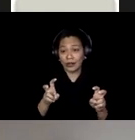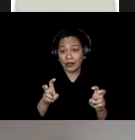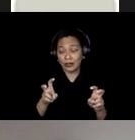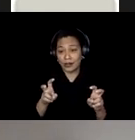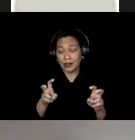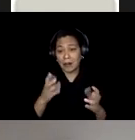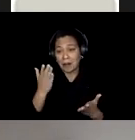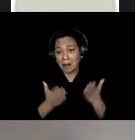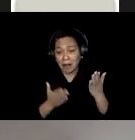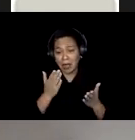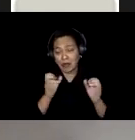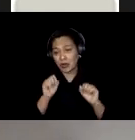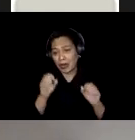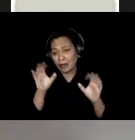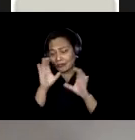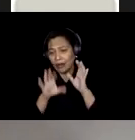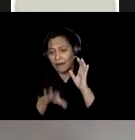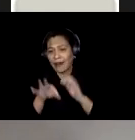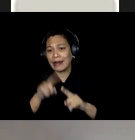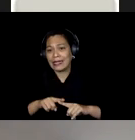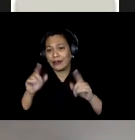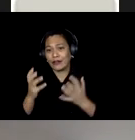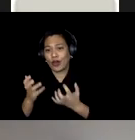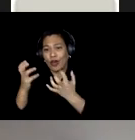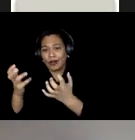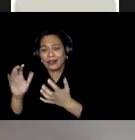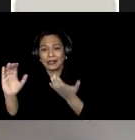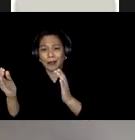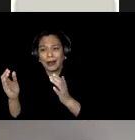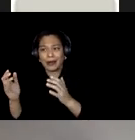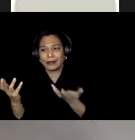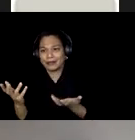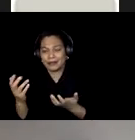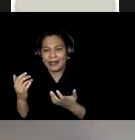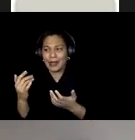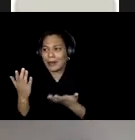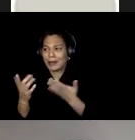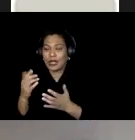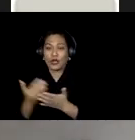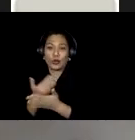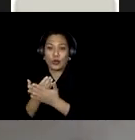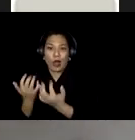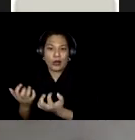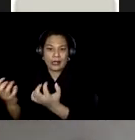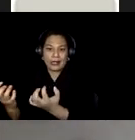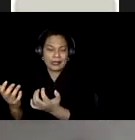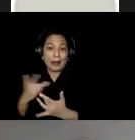you might be able to find like a different kind of audience that maybe doesn't usually visit your website. Right.